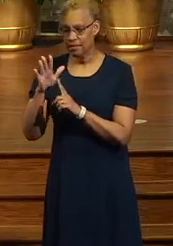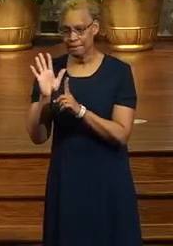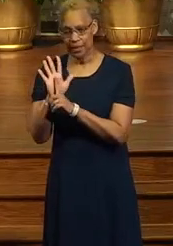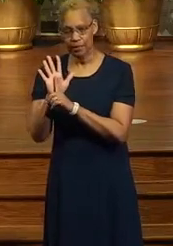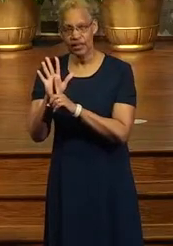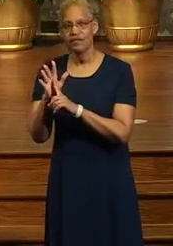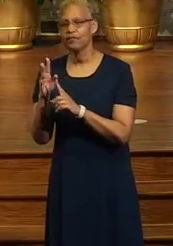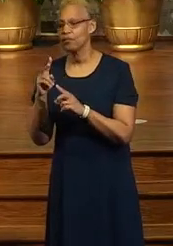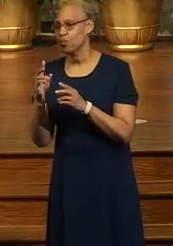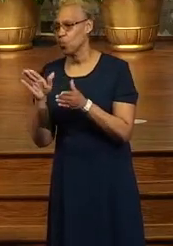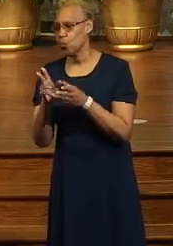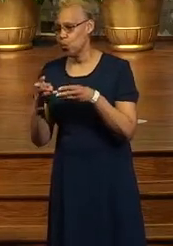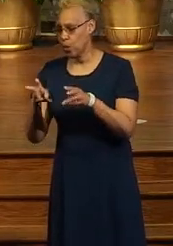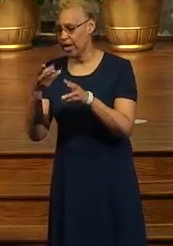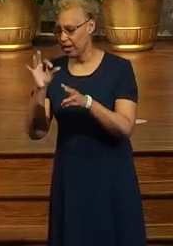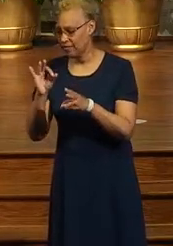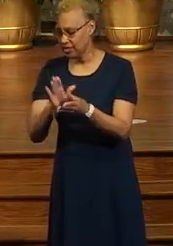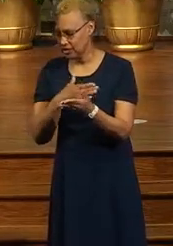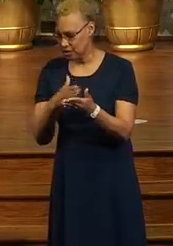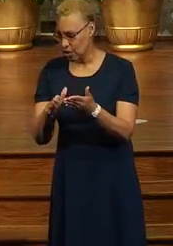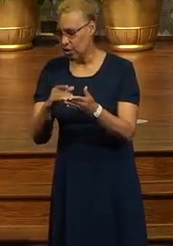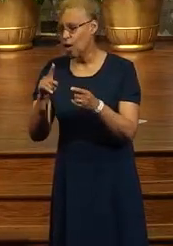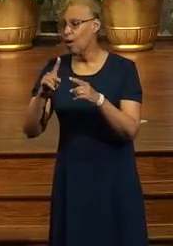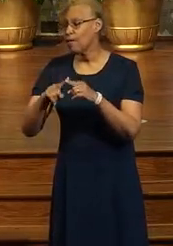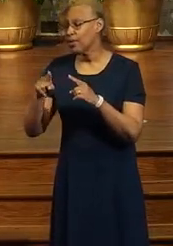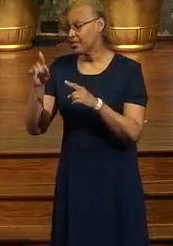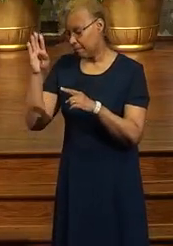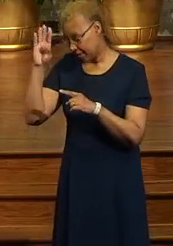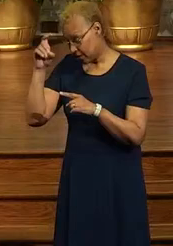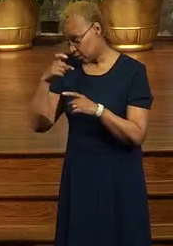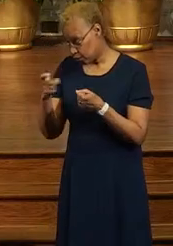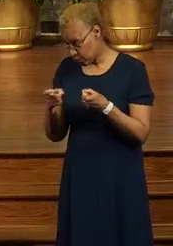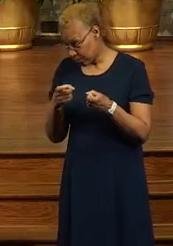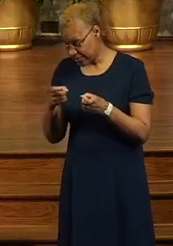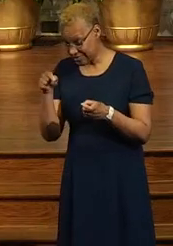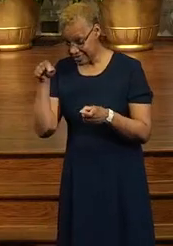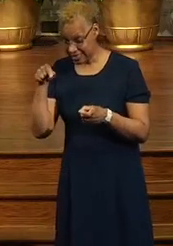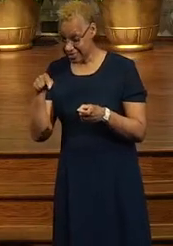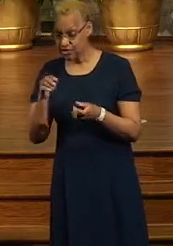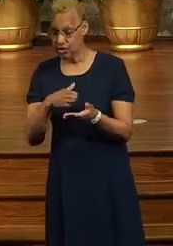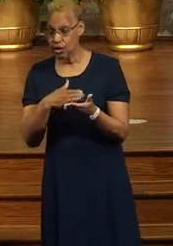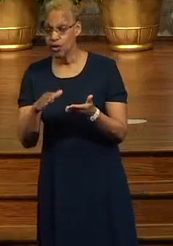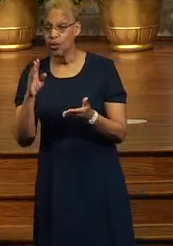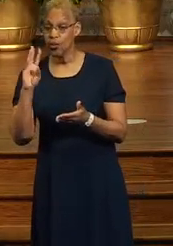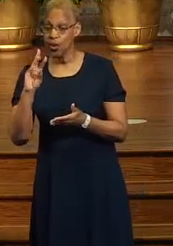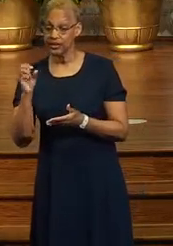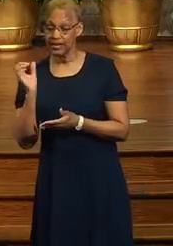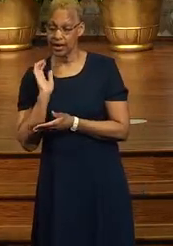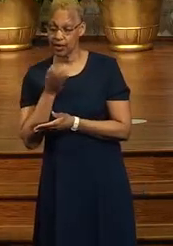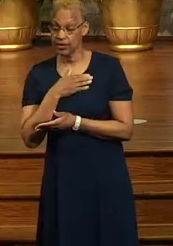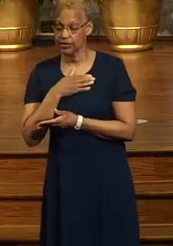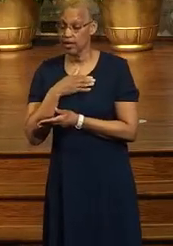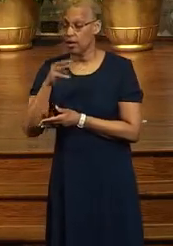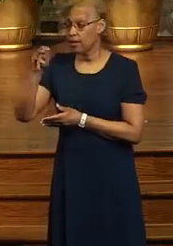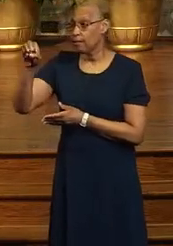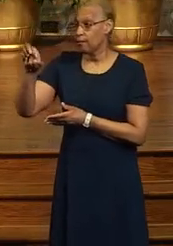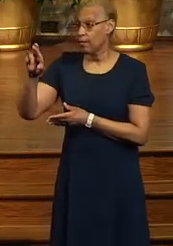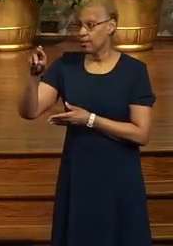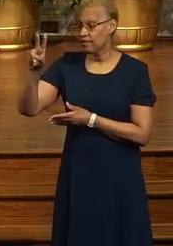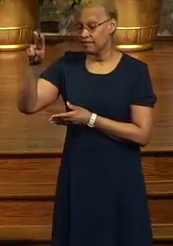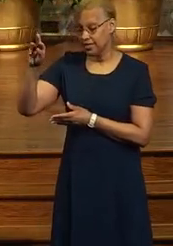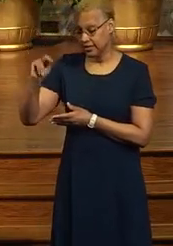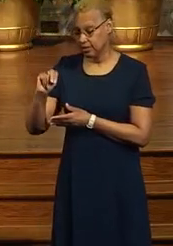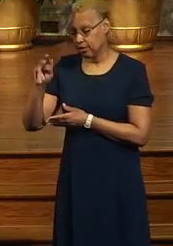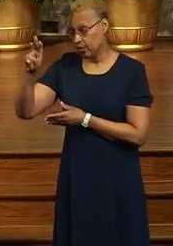But I also investigated the guy that arranged this song in Sister Act 2 was none other than Mr. Mervyn